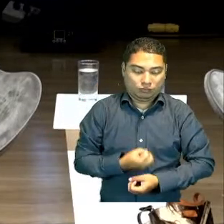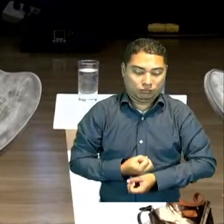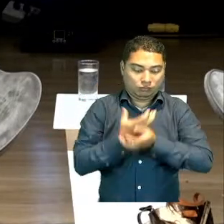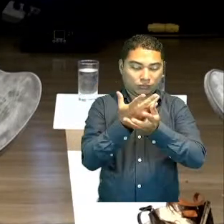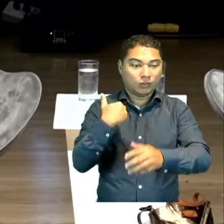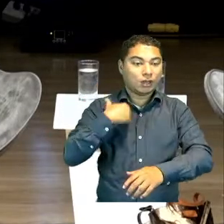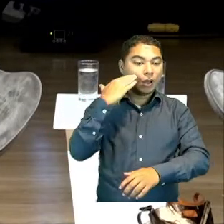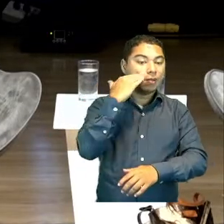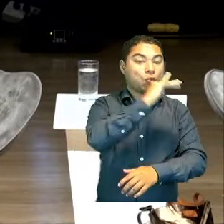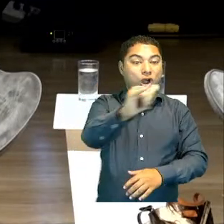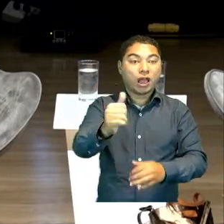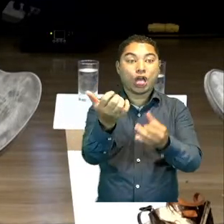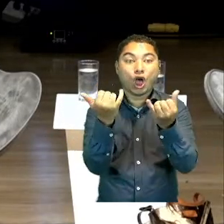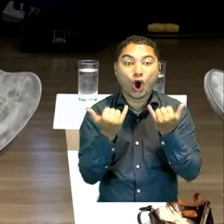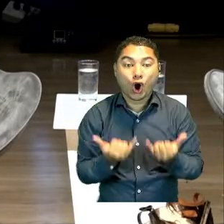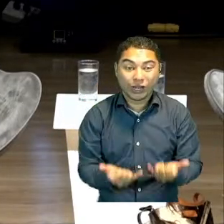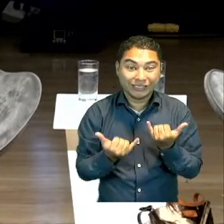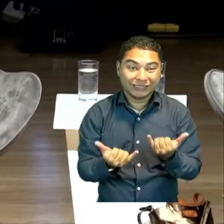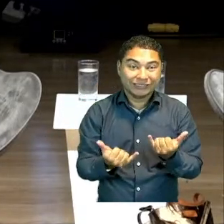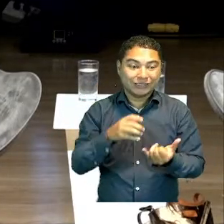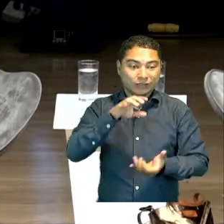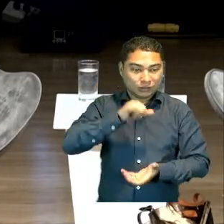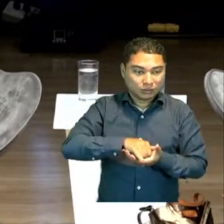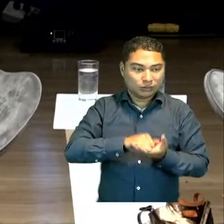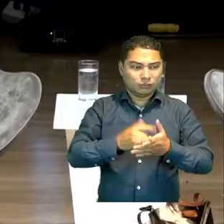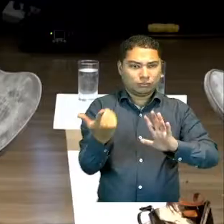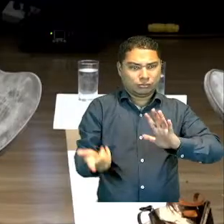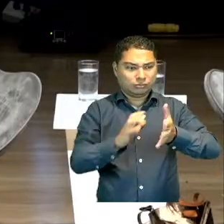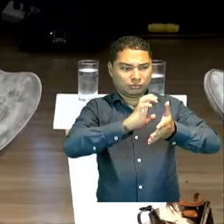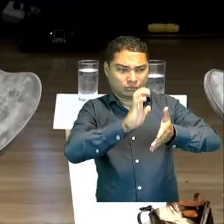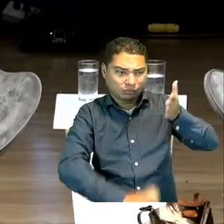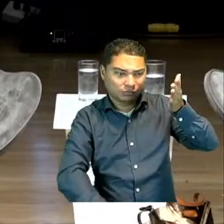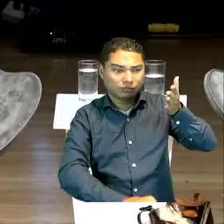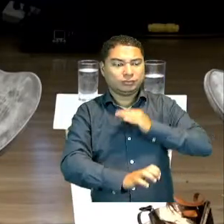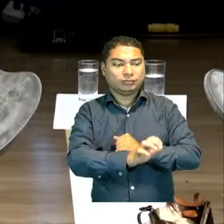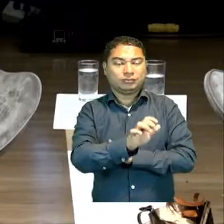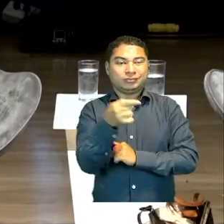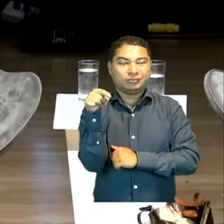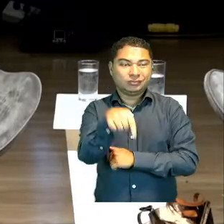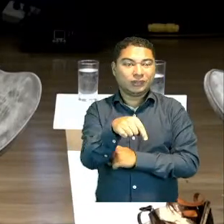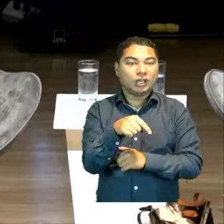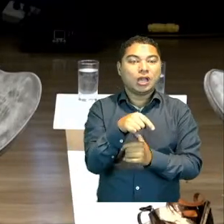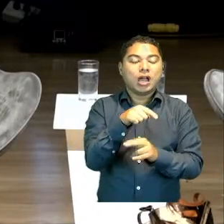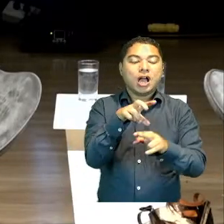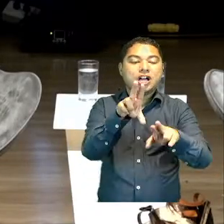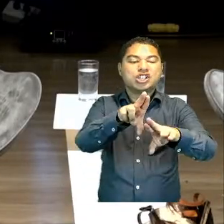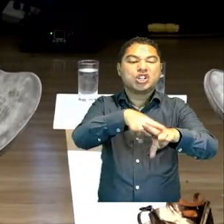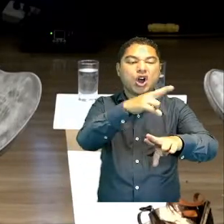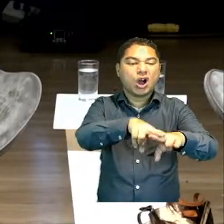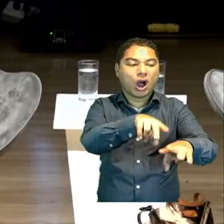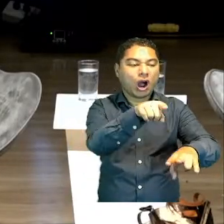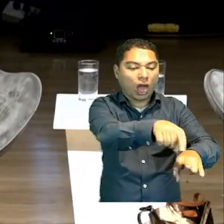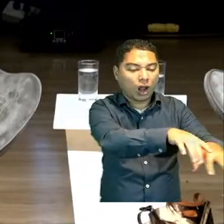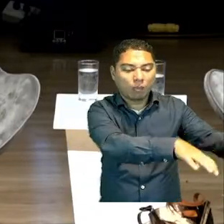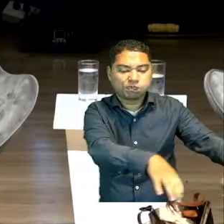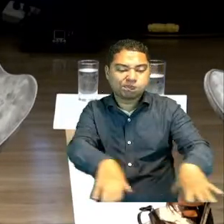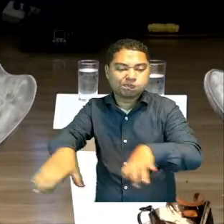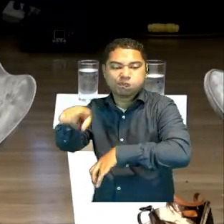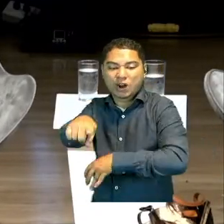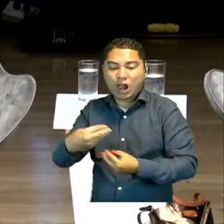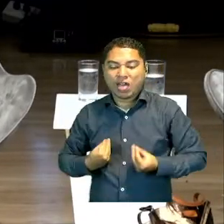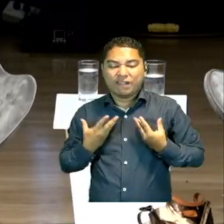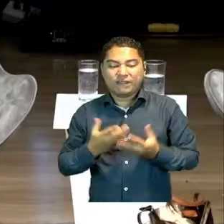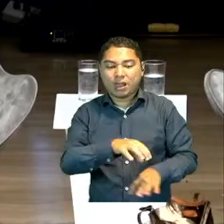these expressions from all our collectives of women have been erased,